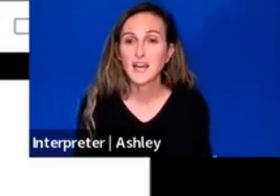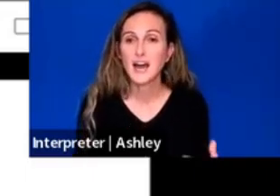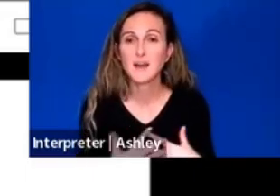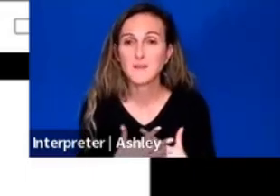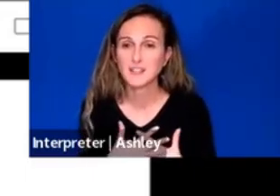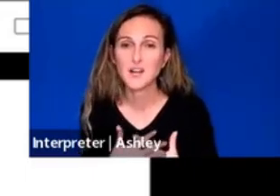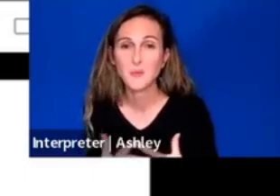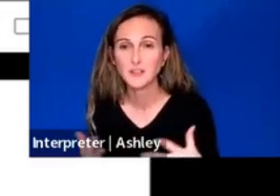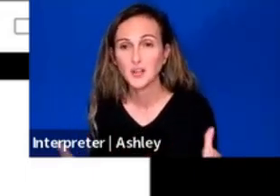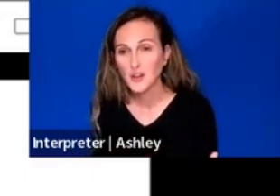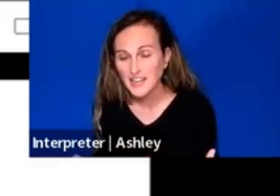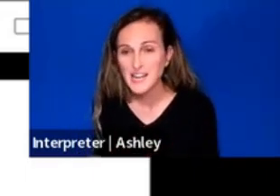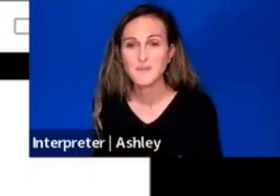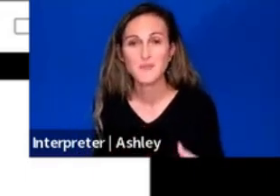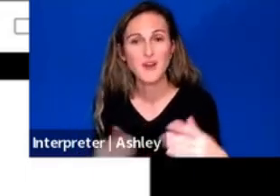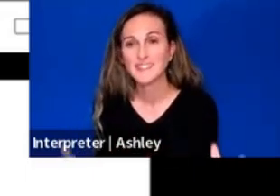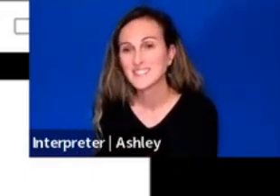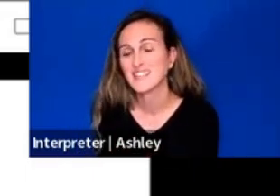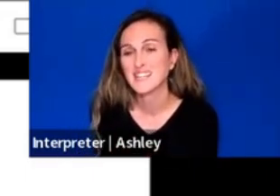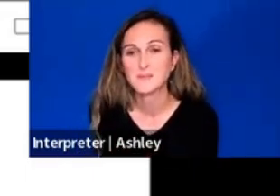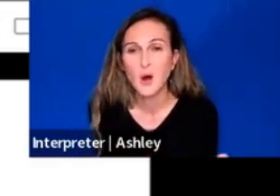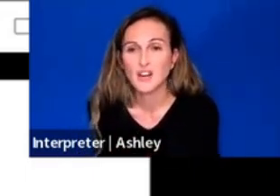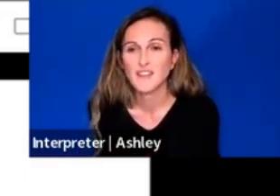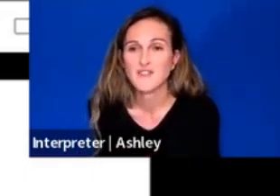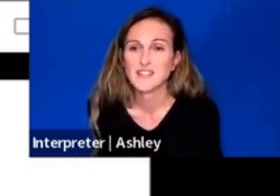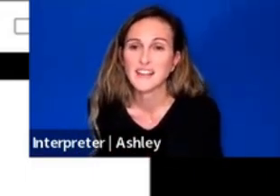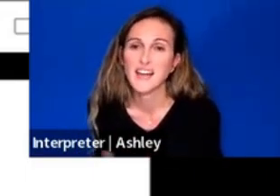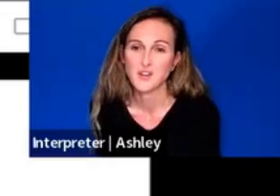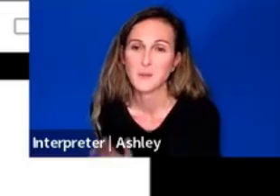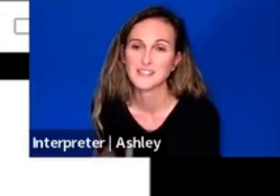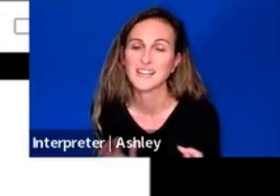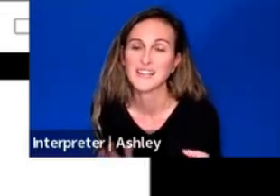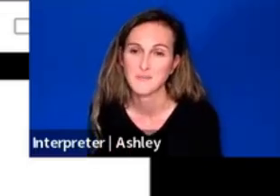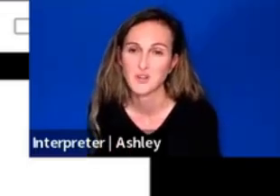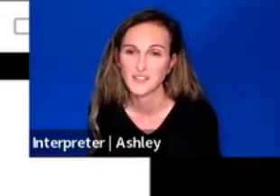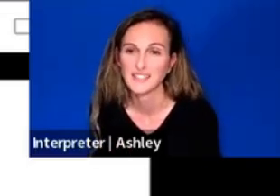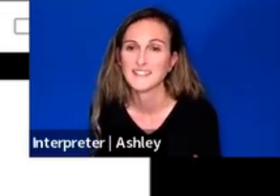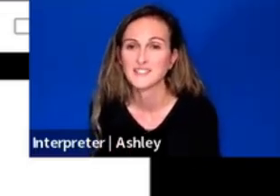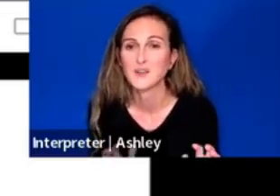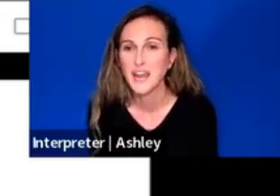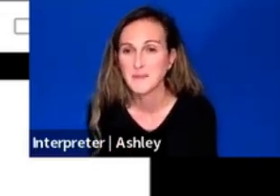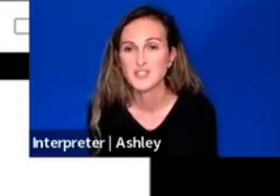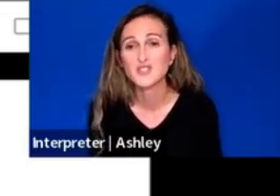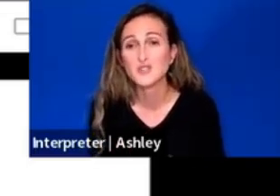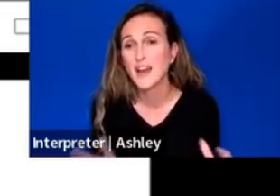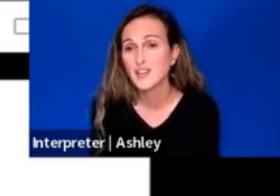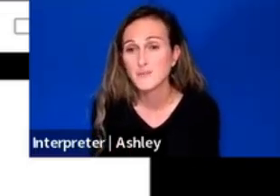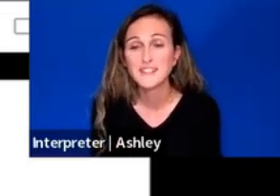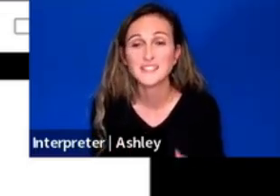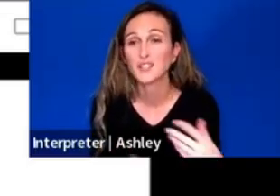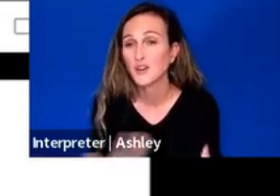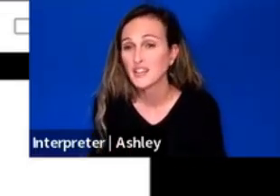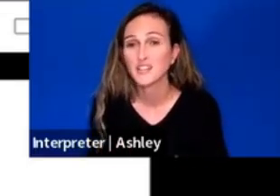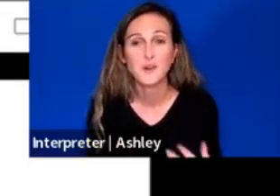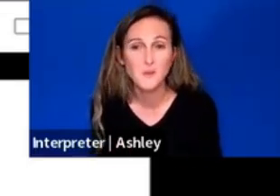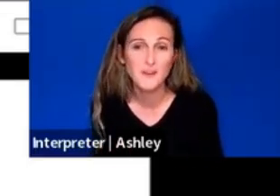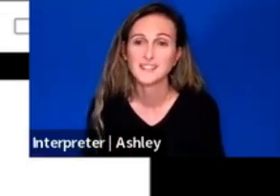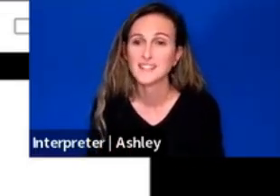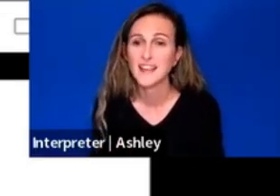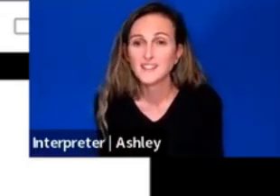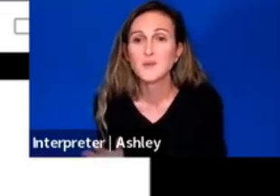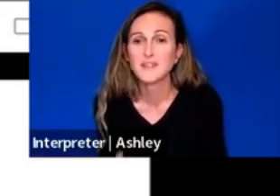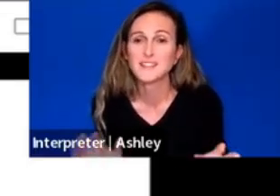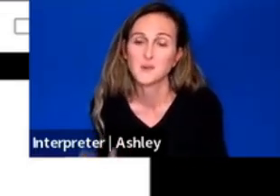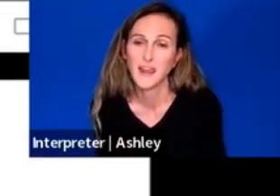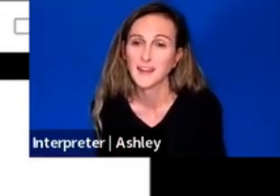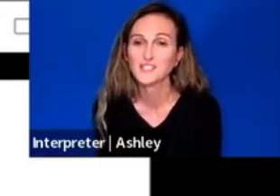okay. Learning and practicing is part of everyday life. Nobody's going to get it perfectly, and that's okay. But just trying your best and learning and going with it and